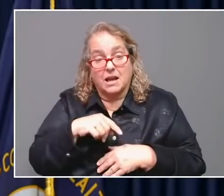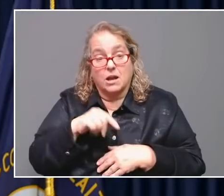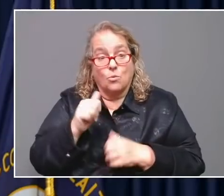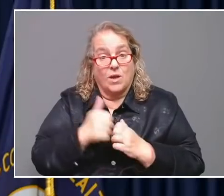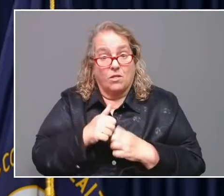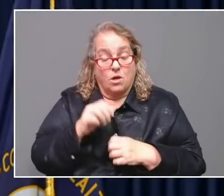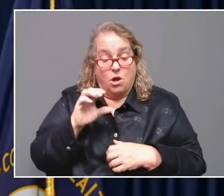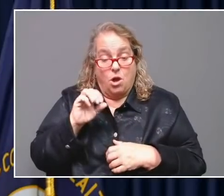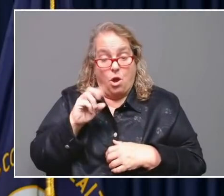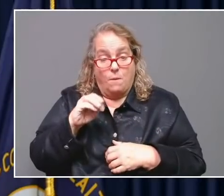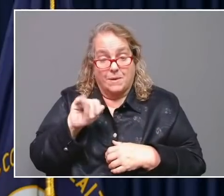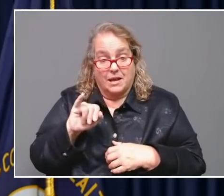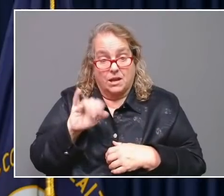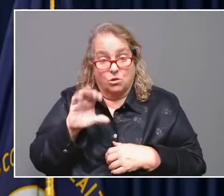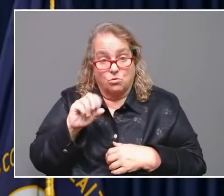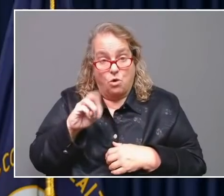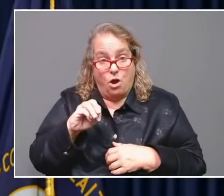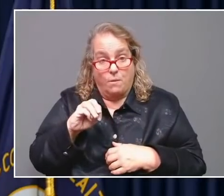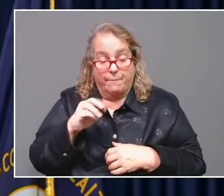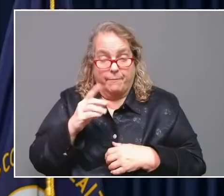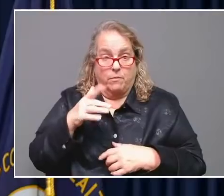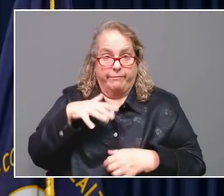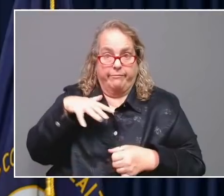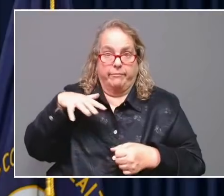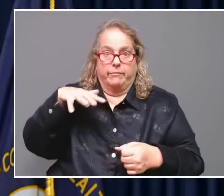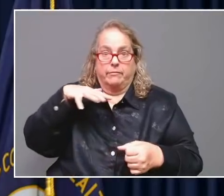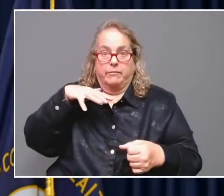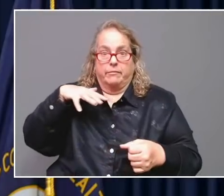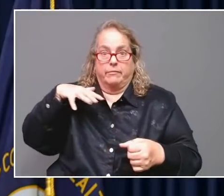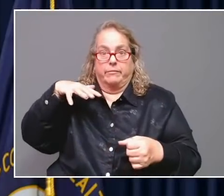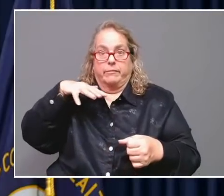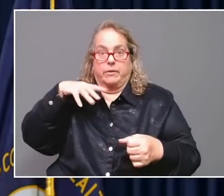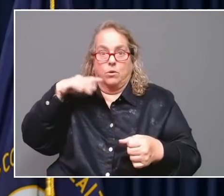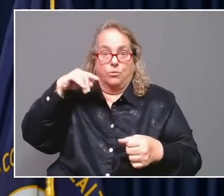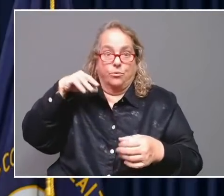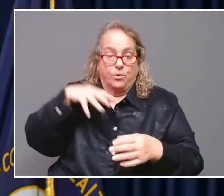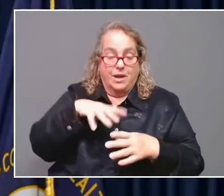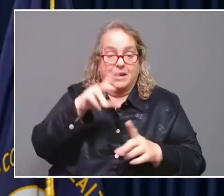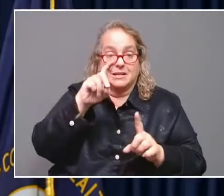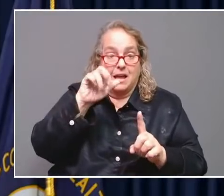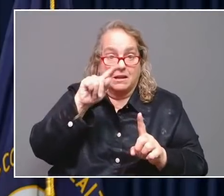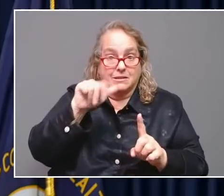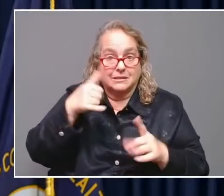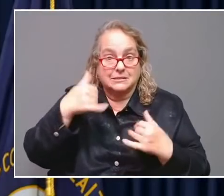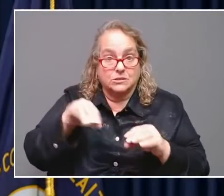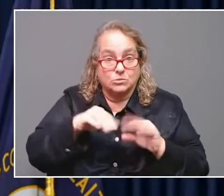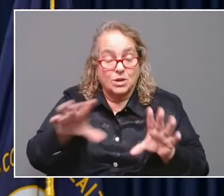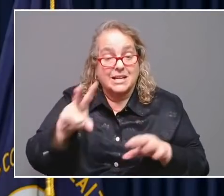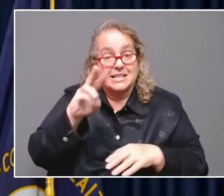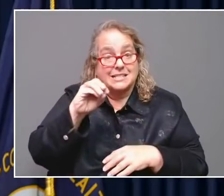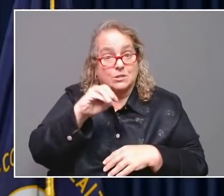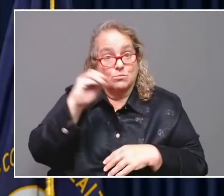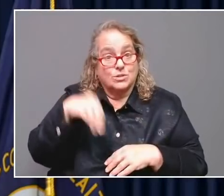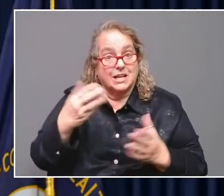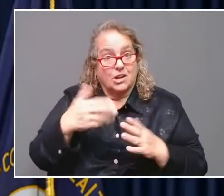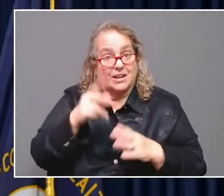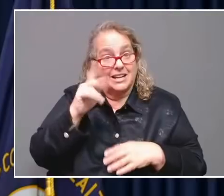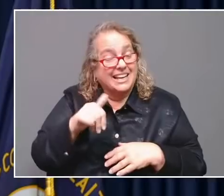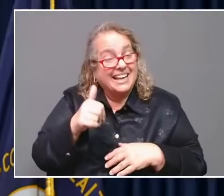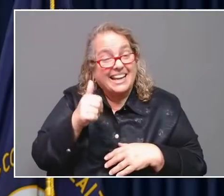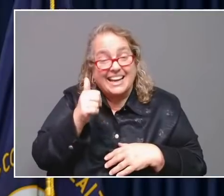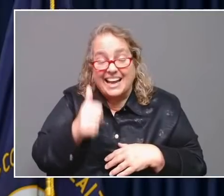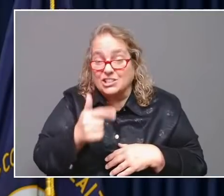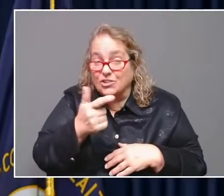still Delta spreading, and at 60% here in Kentucky, Is there something different that can be done to